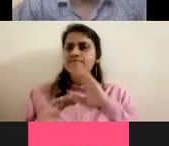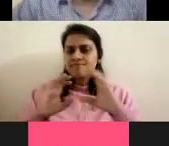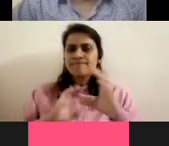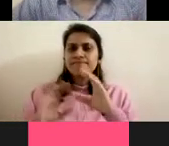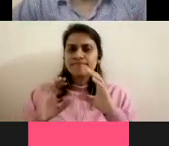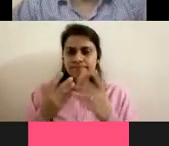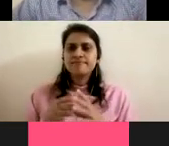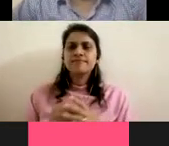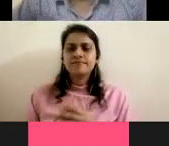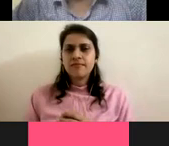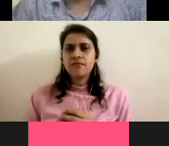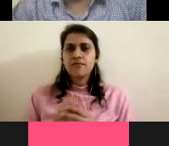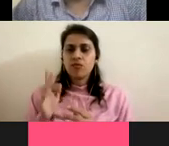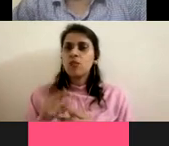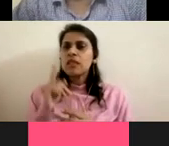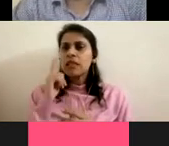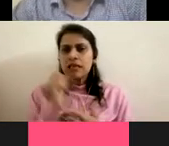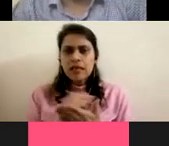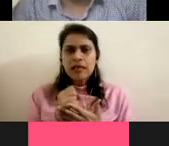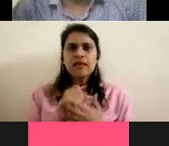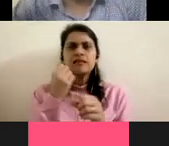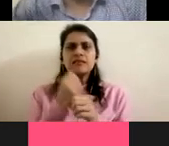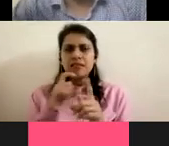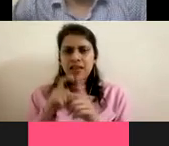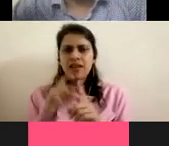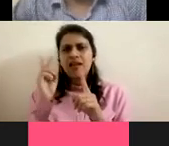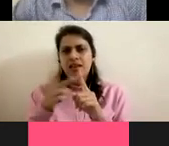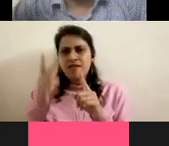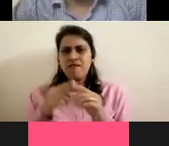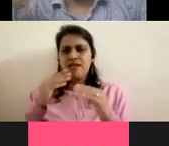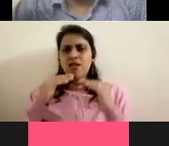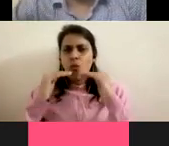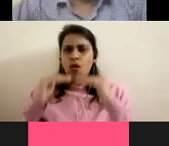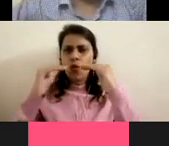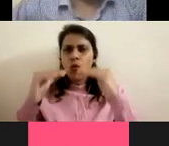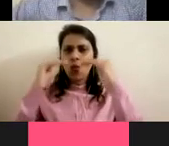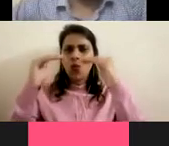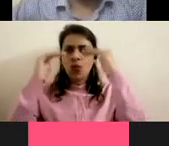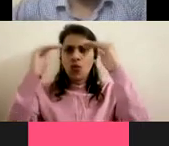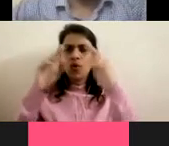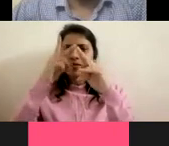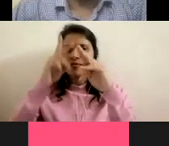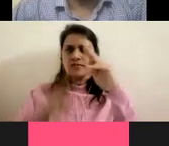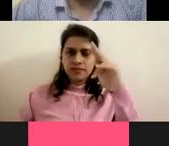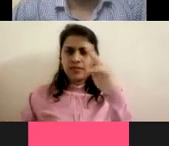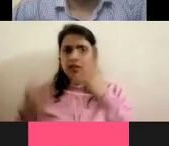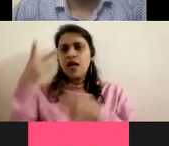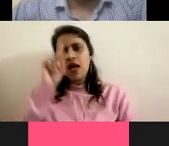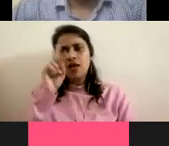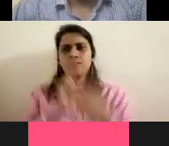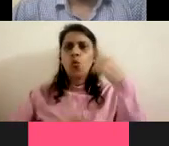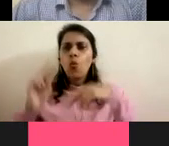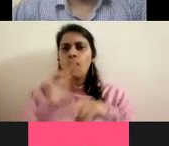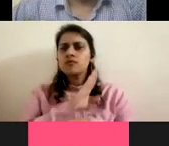sare abhi wo tests and gd and 3-4 layer ke organizations are revisiting those kind